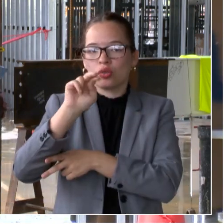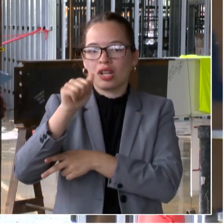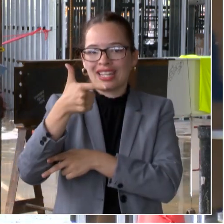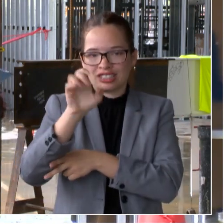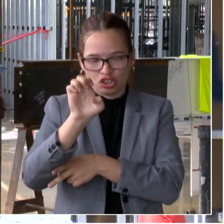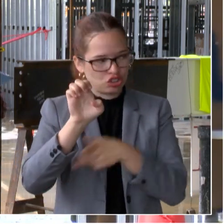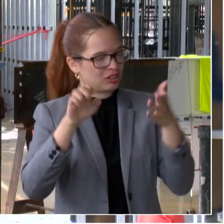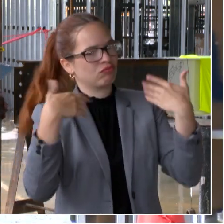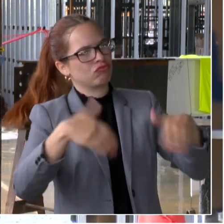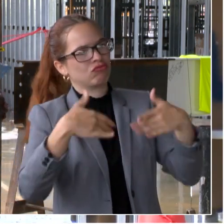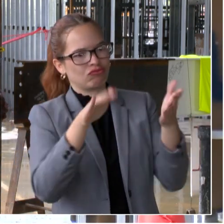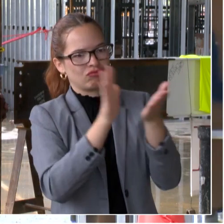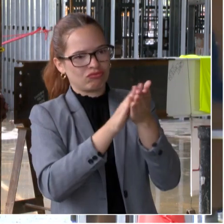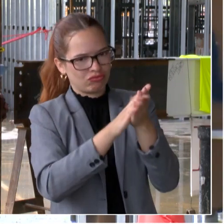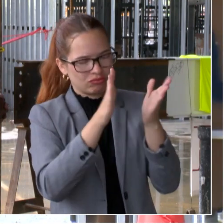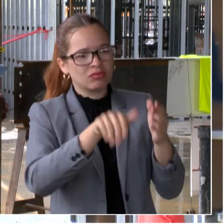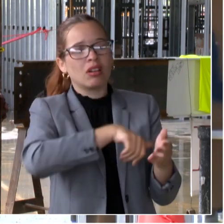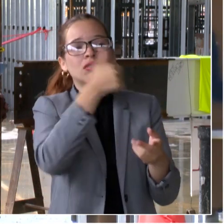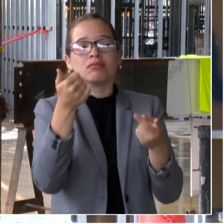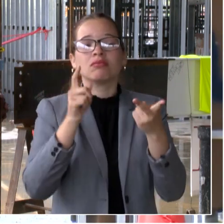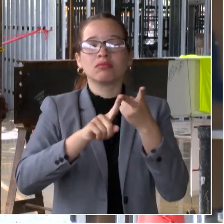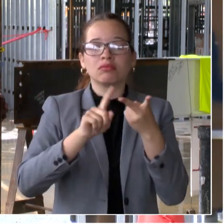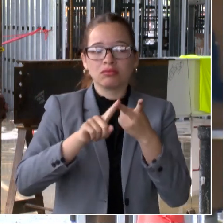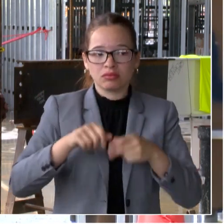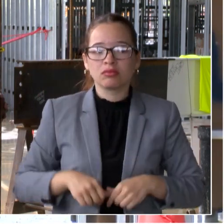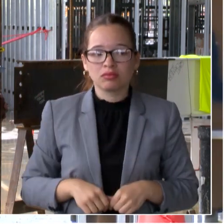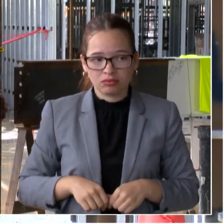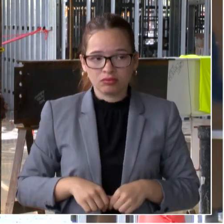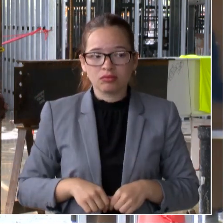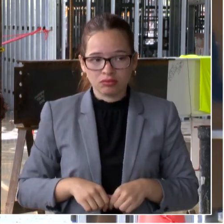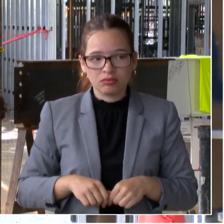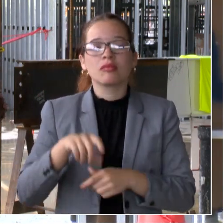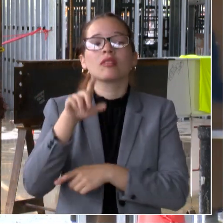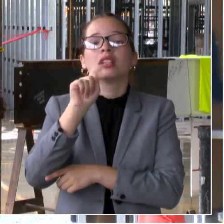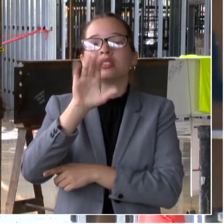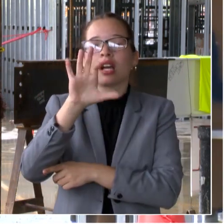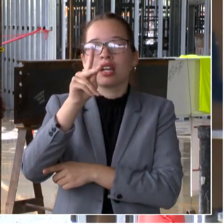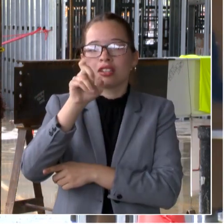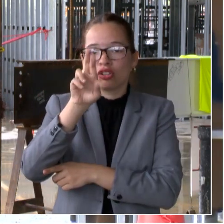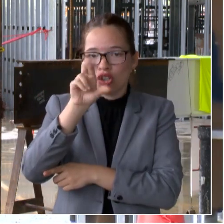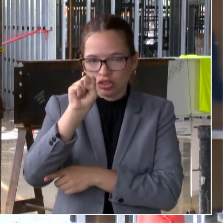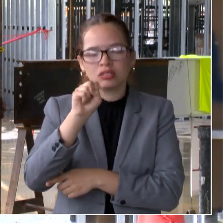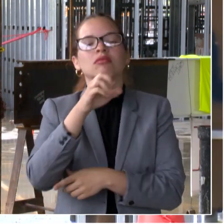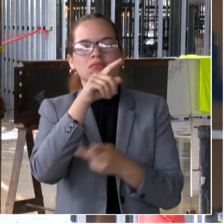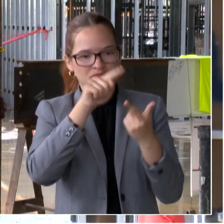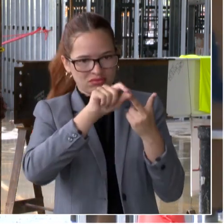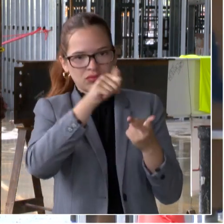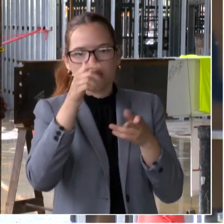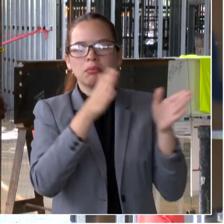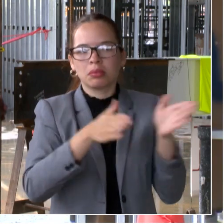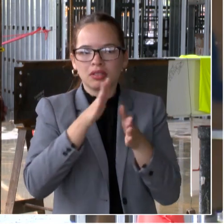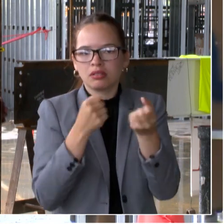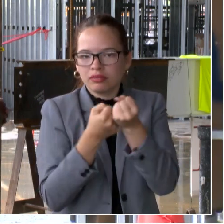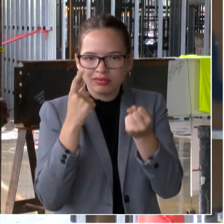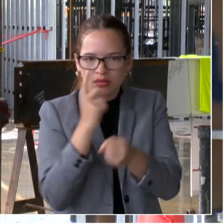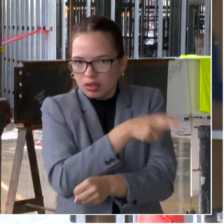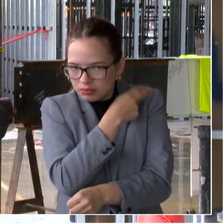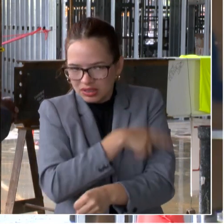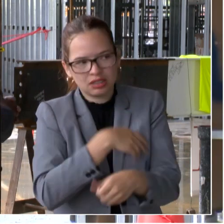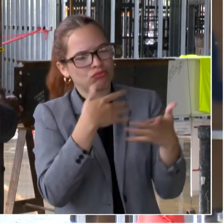I want to start with Deputy Mayor for Health and Human Services, Deputy Mayor Wayne